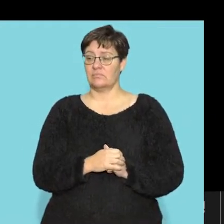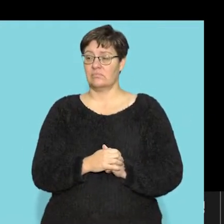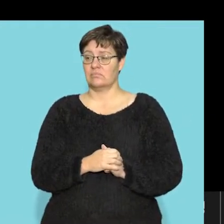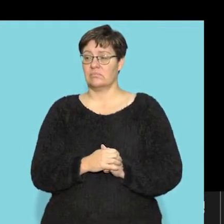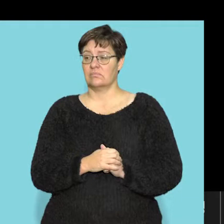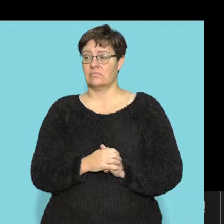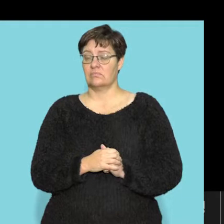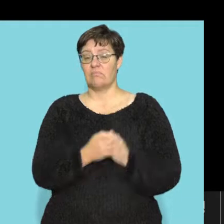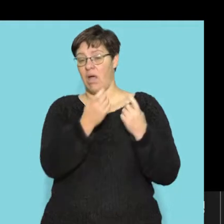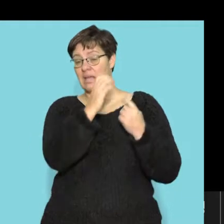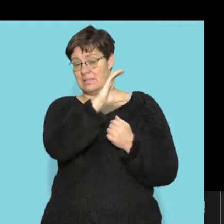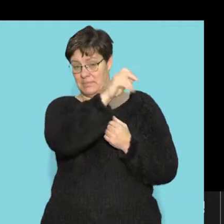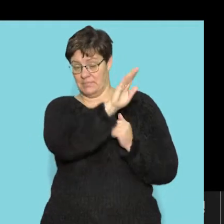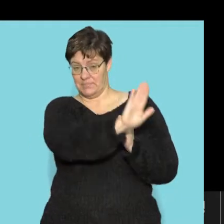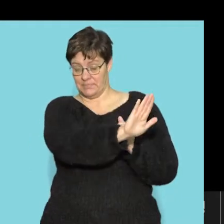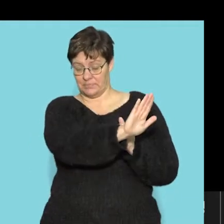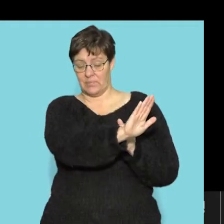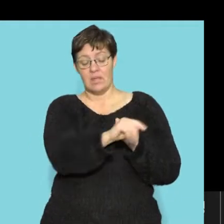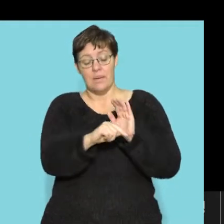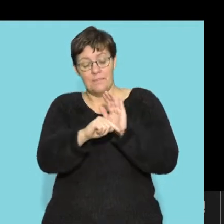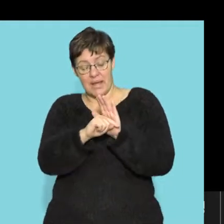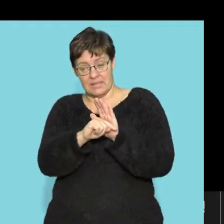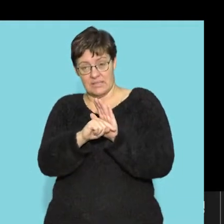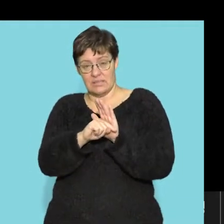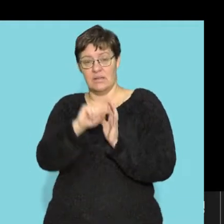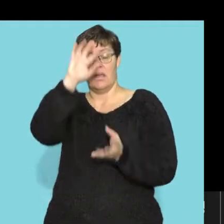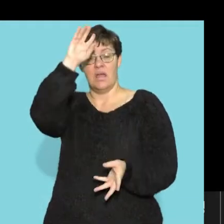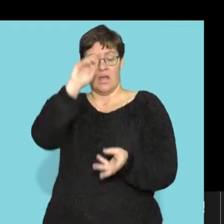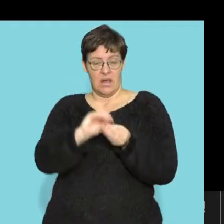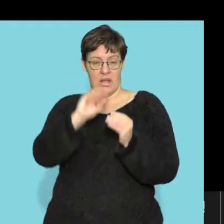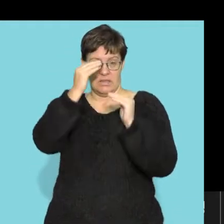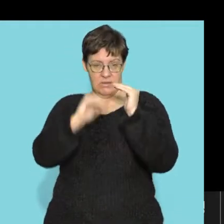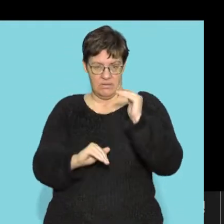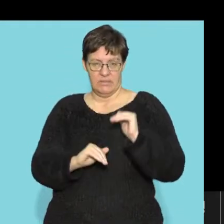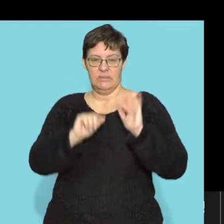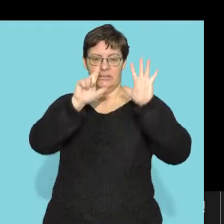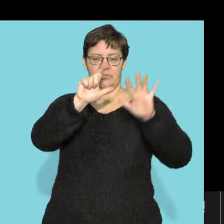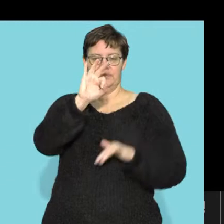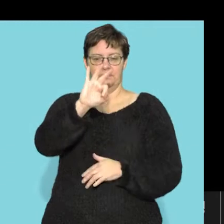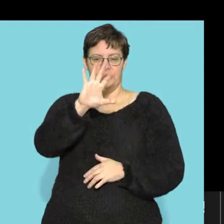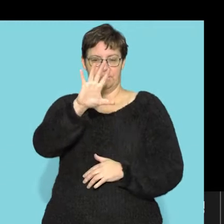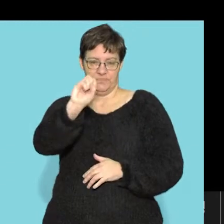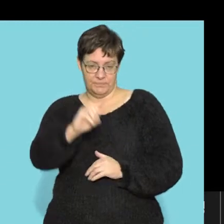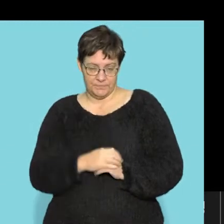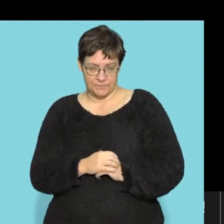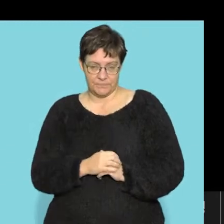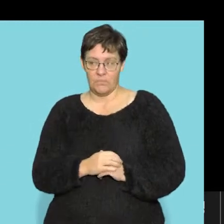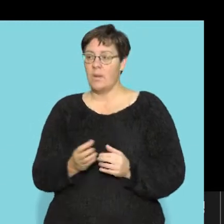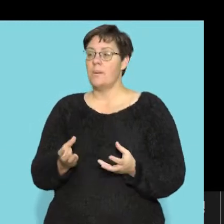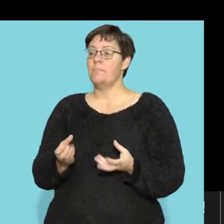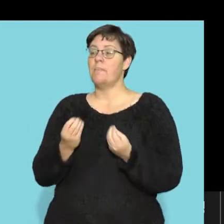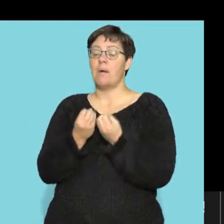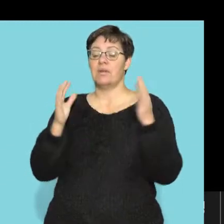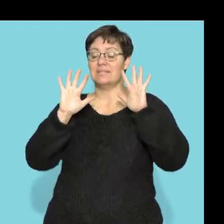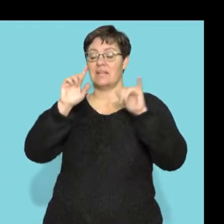which was my cost price, minus my accumulated depreciation of 7,350 to give me a carrying value